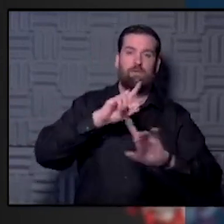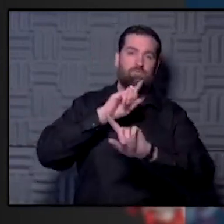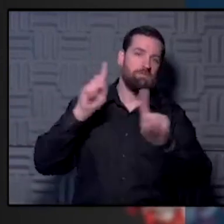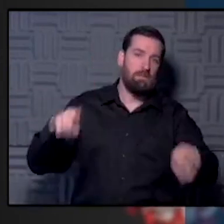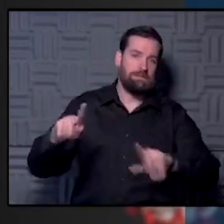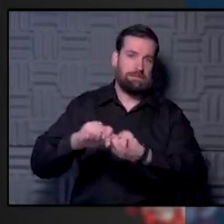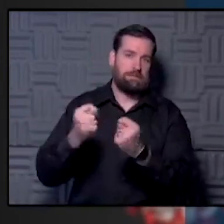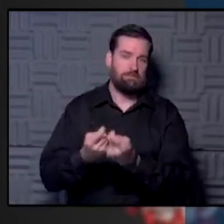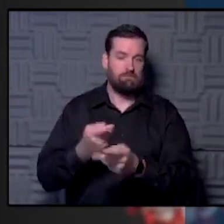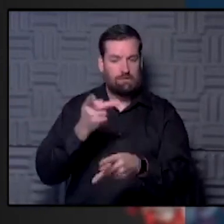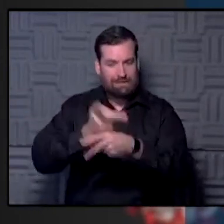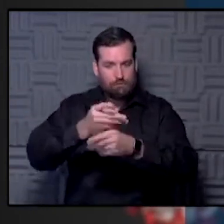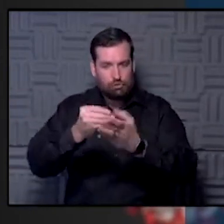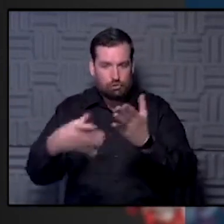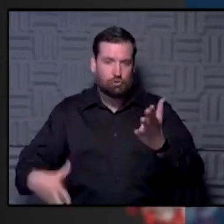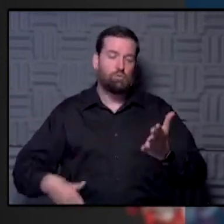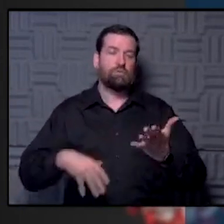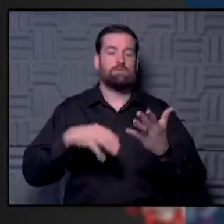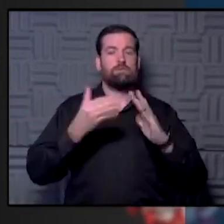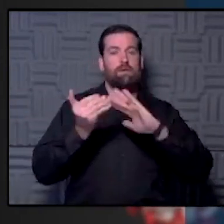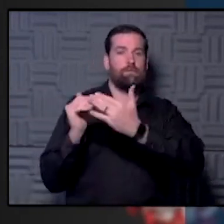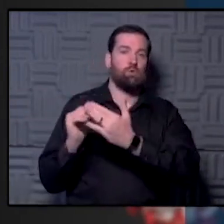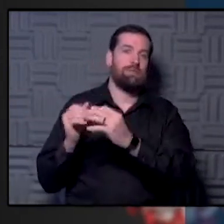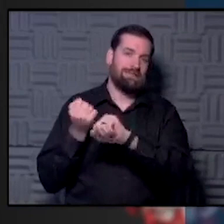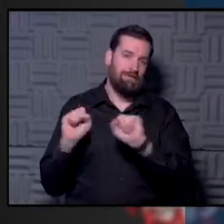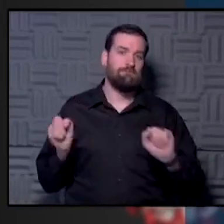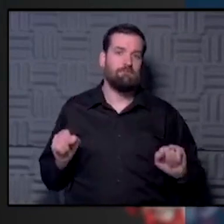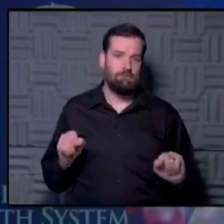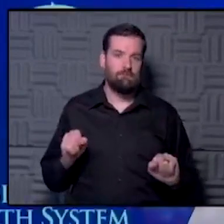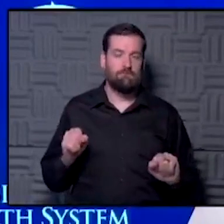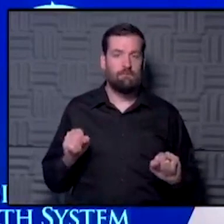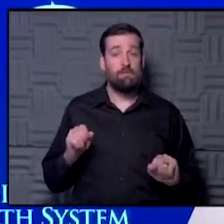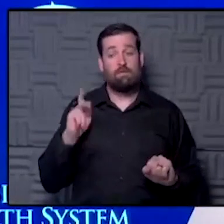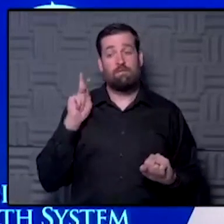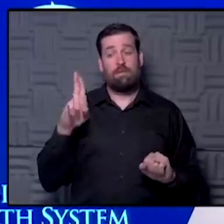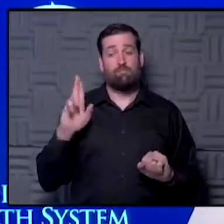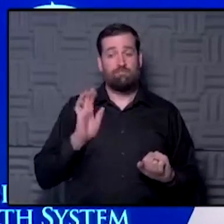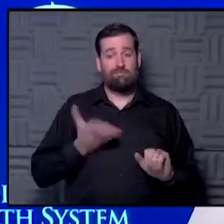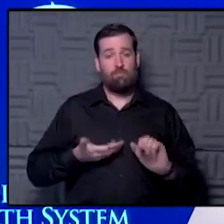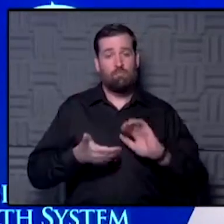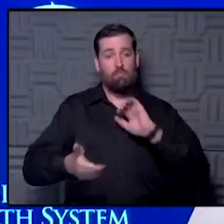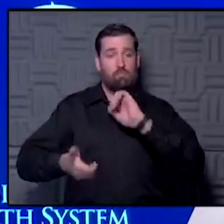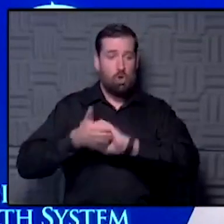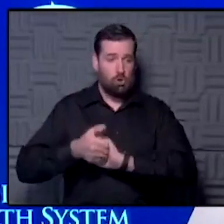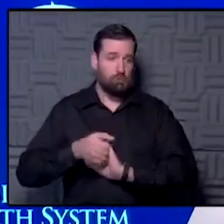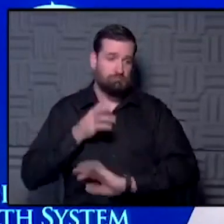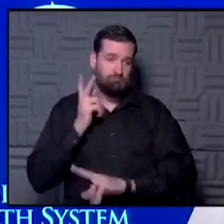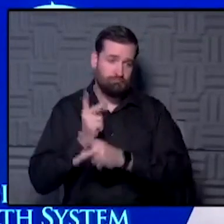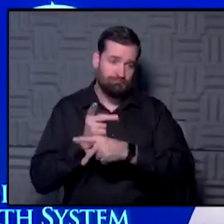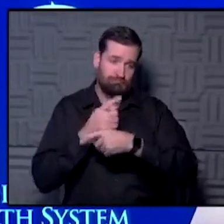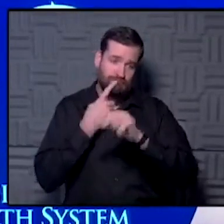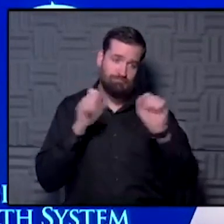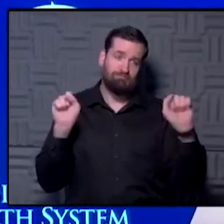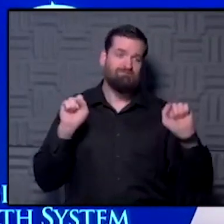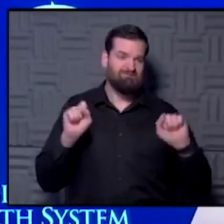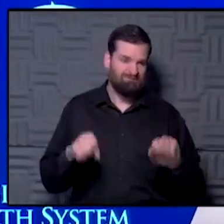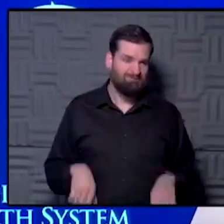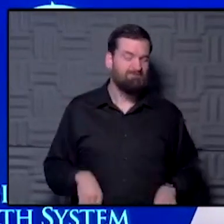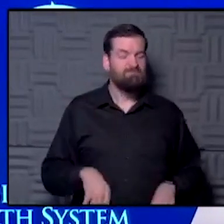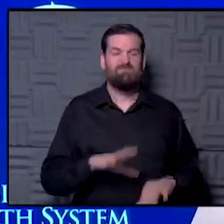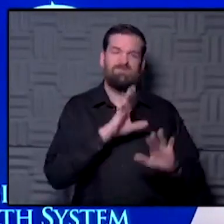try and keep the students in the community of Lawrence safe, because the KU's our partner, so we want to make sure that they do. We got some